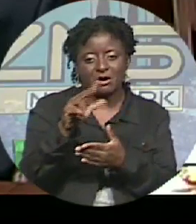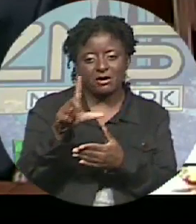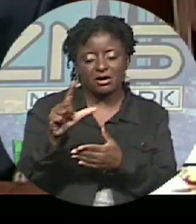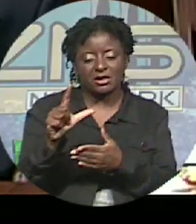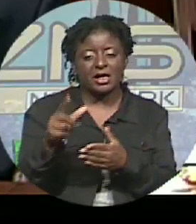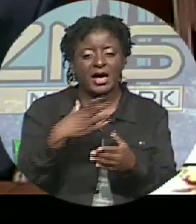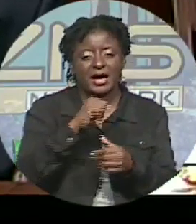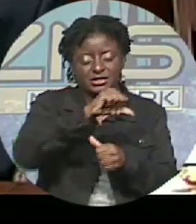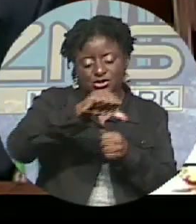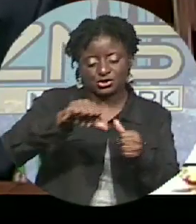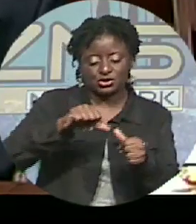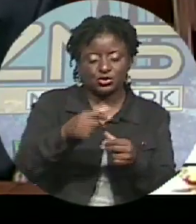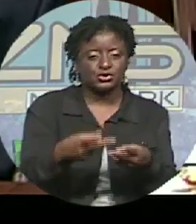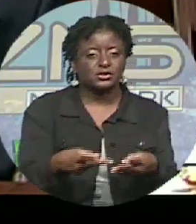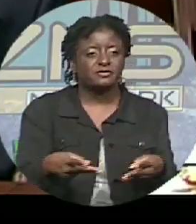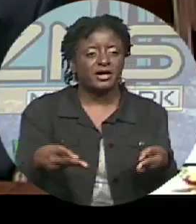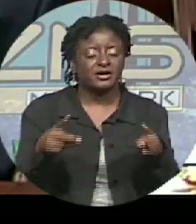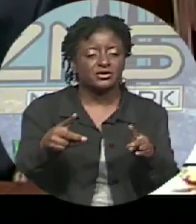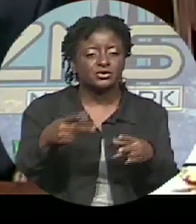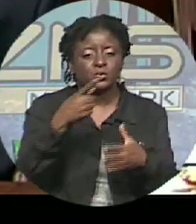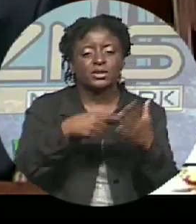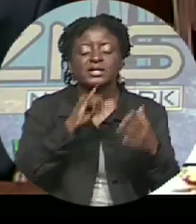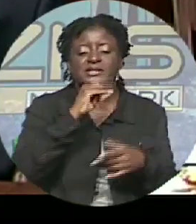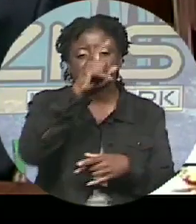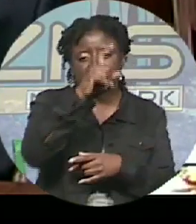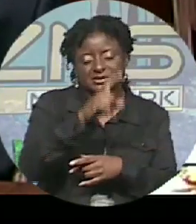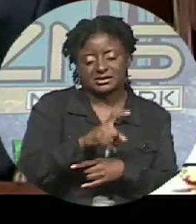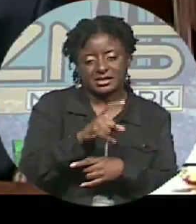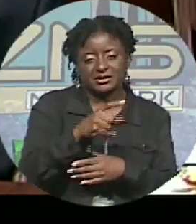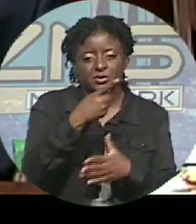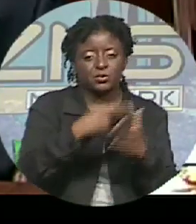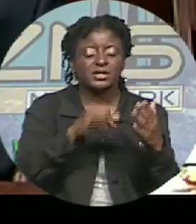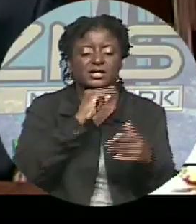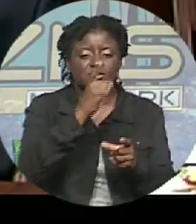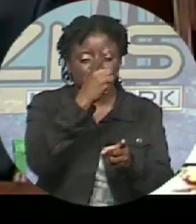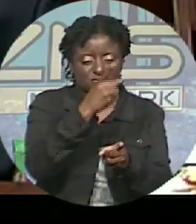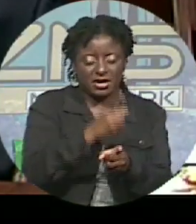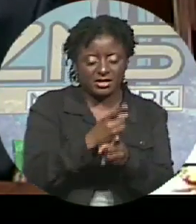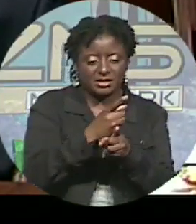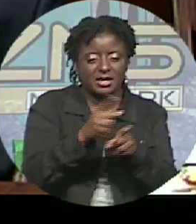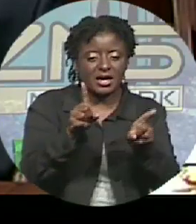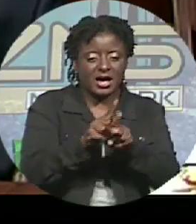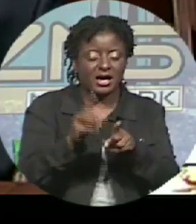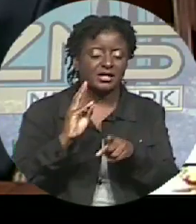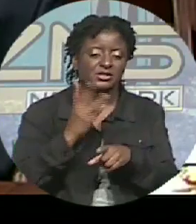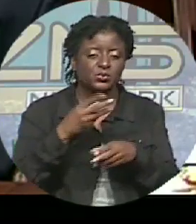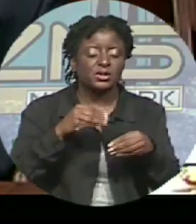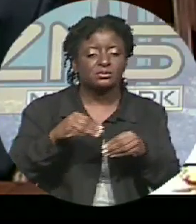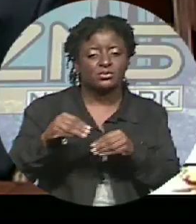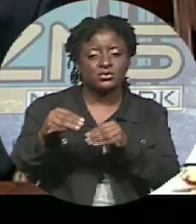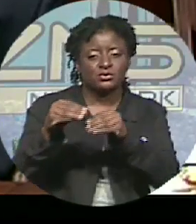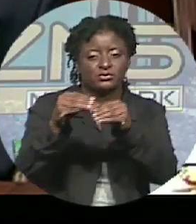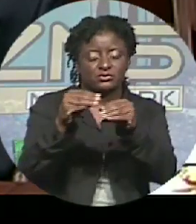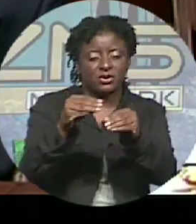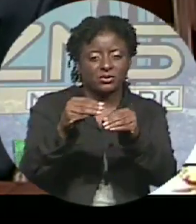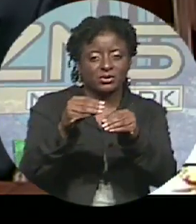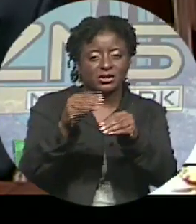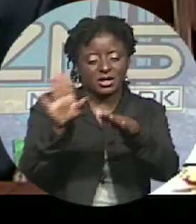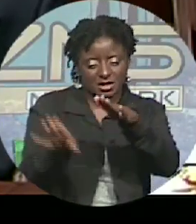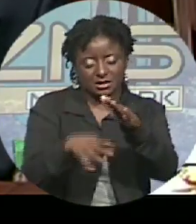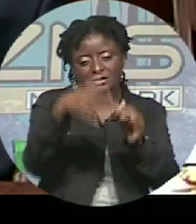sense of what is both necessary and right as we chart our way forward as an enlightened people under